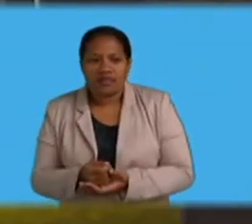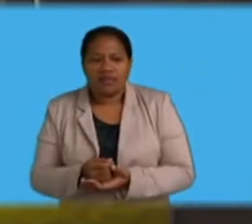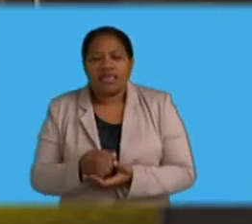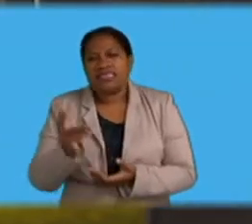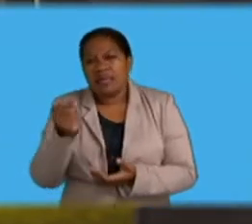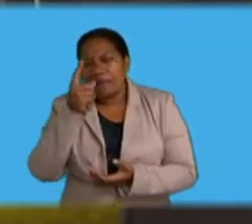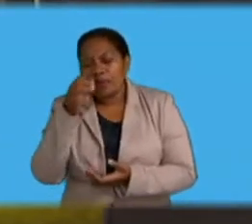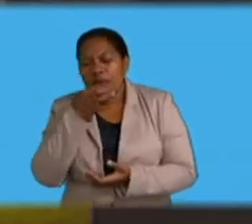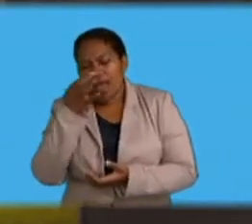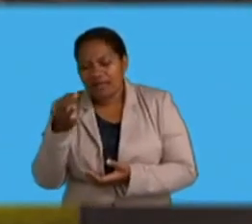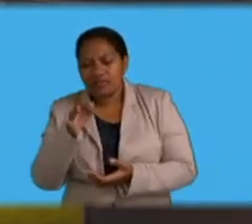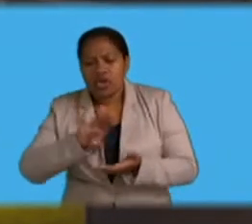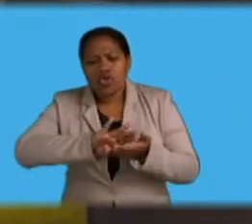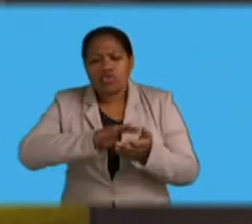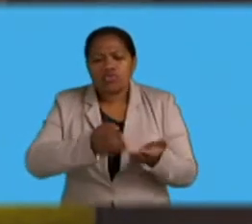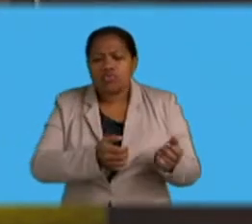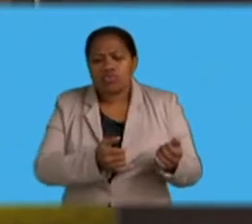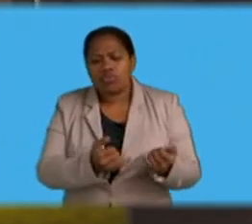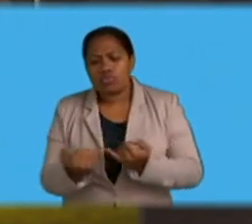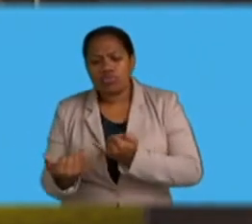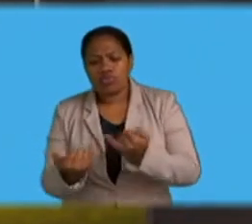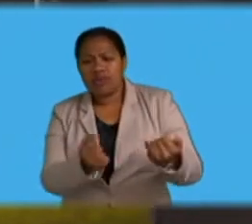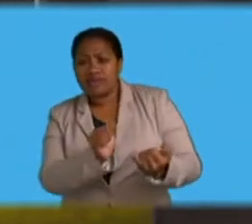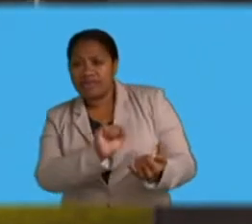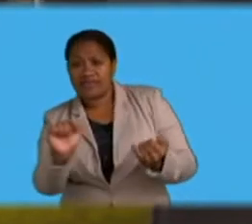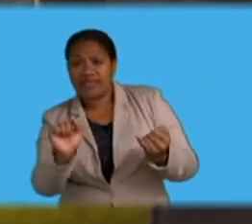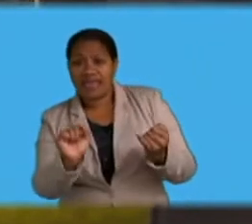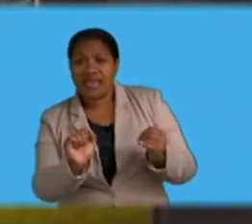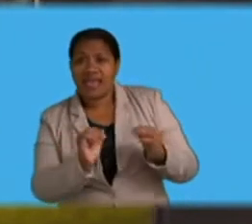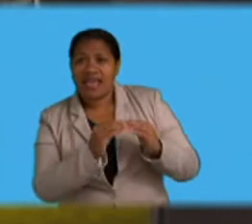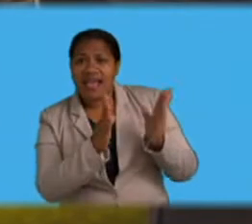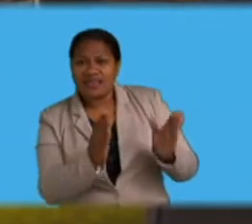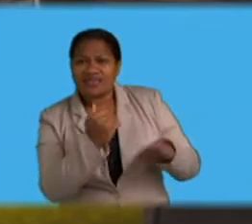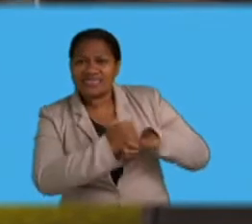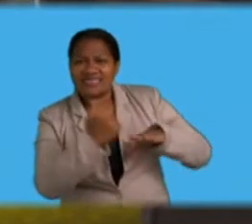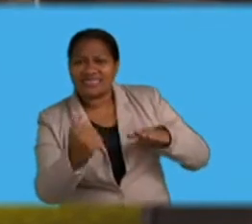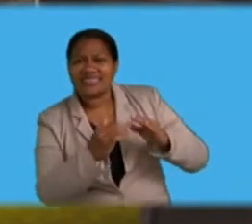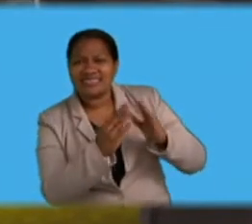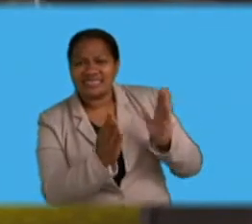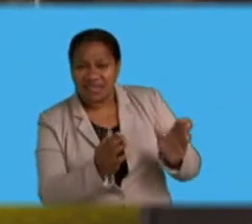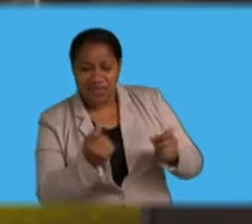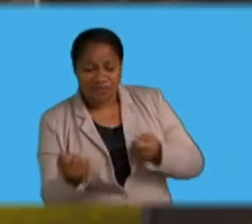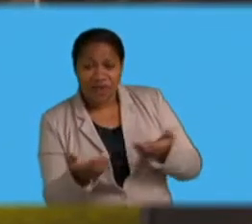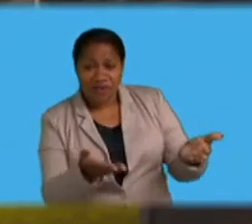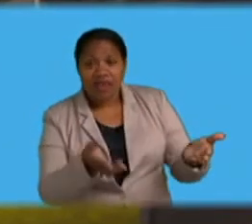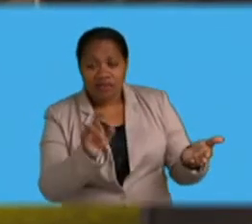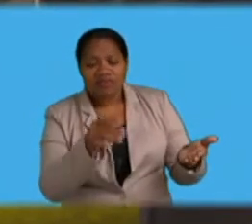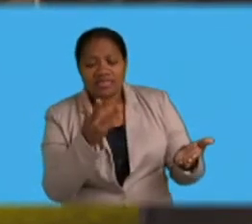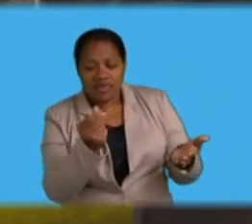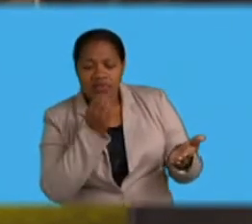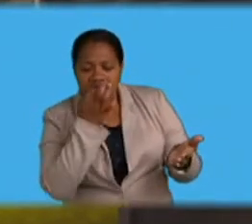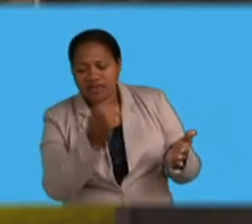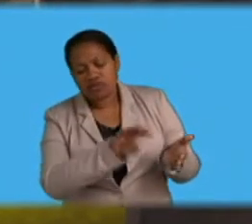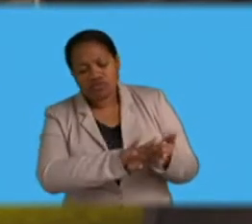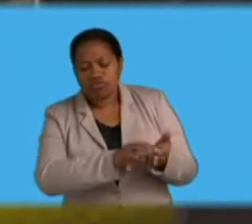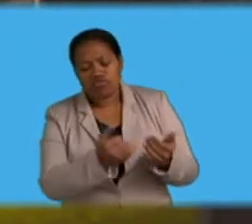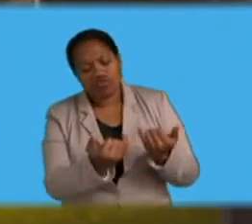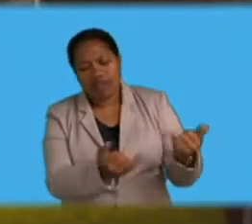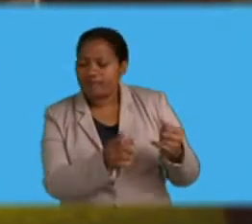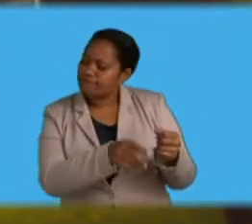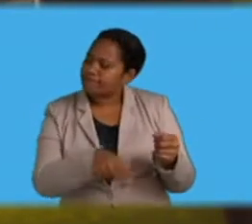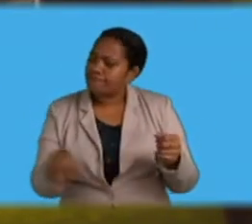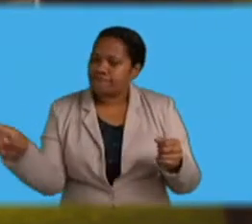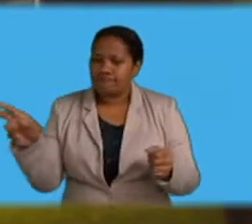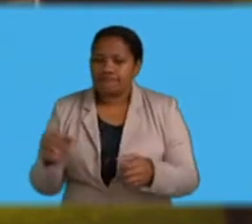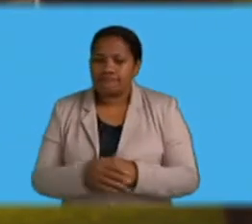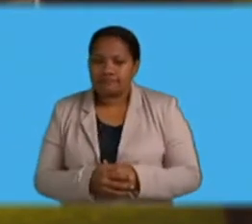quarters, etc. But Speaker, under the regulations now, because disciplinary process has taken place against you, it doesn't